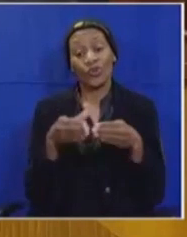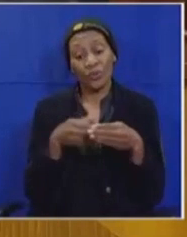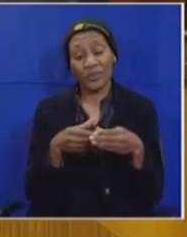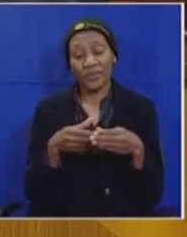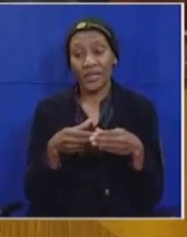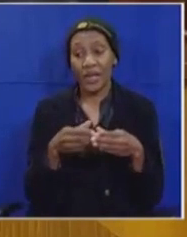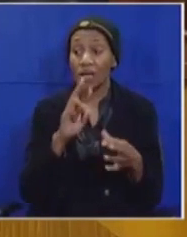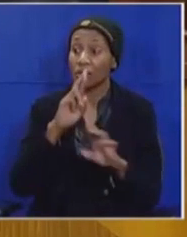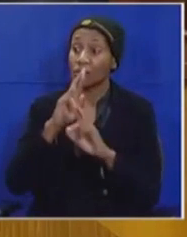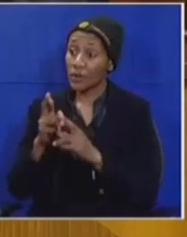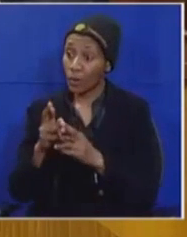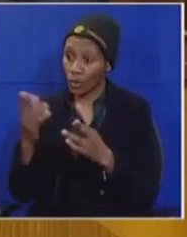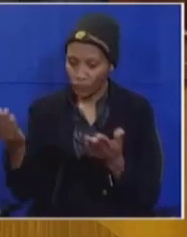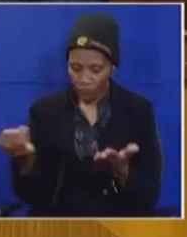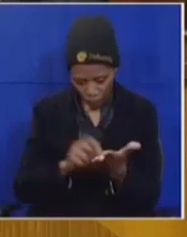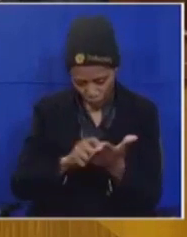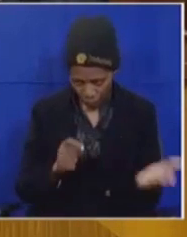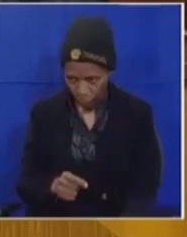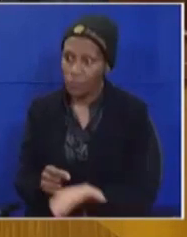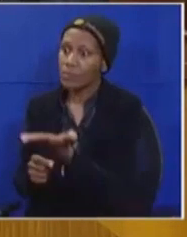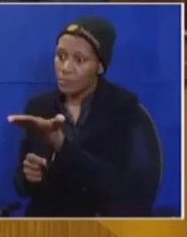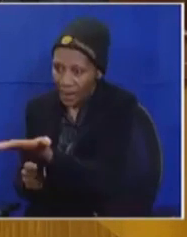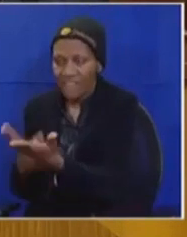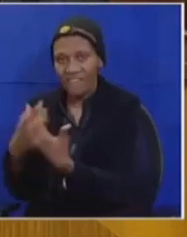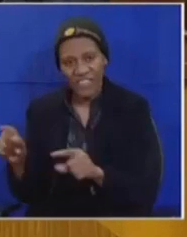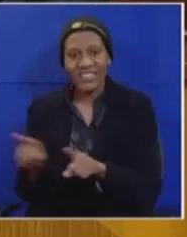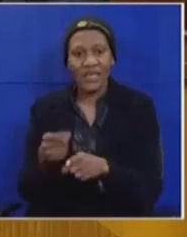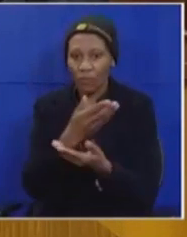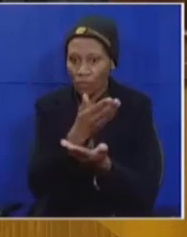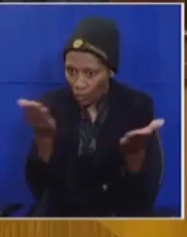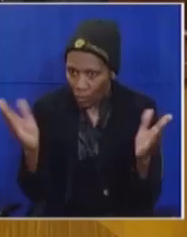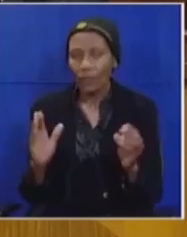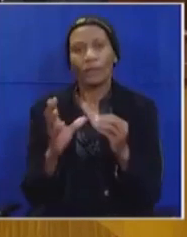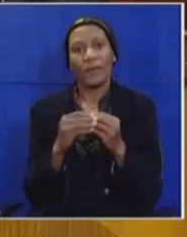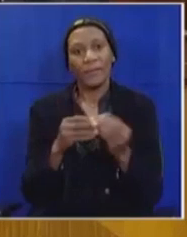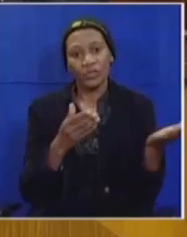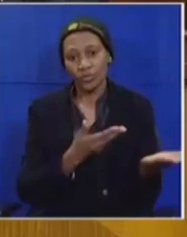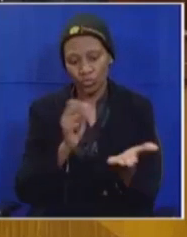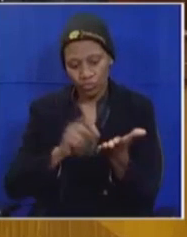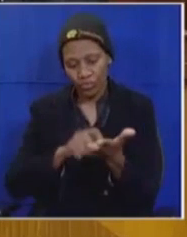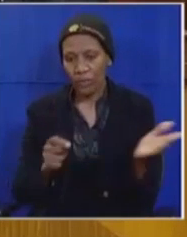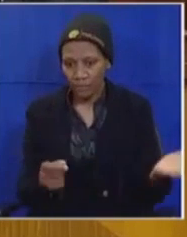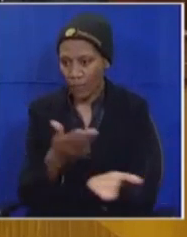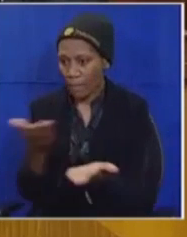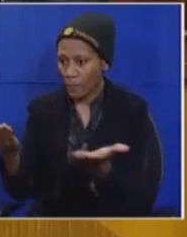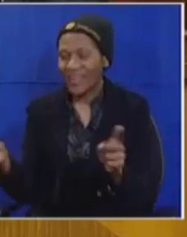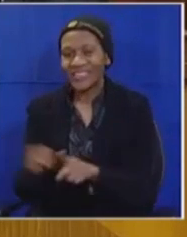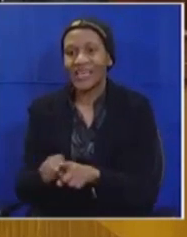on this matter, and we circulated it to you and to other members who were here who raised similar